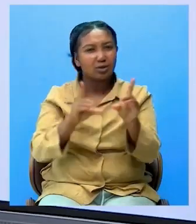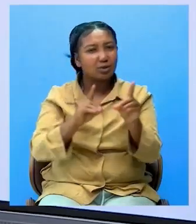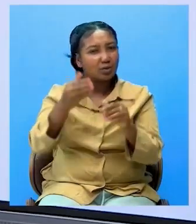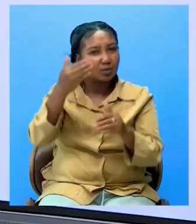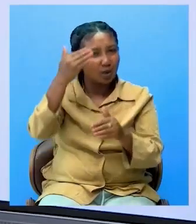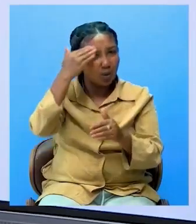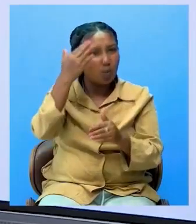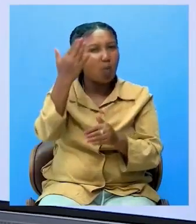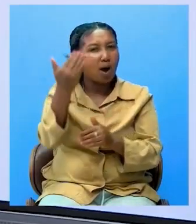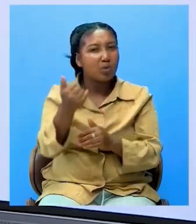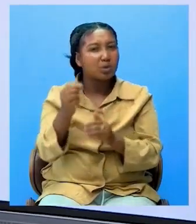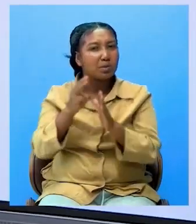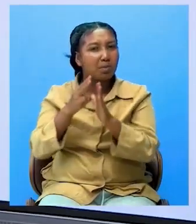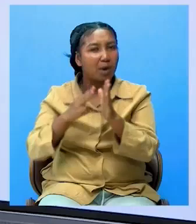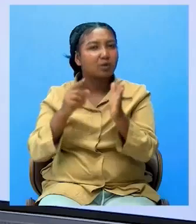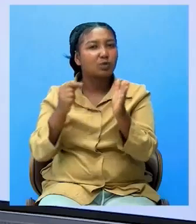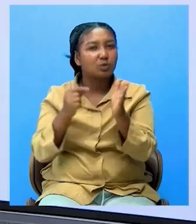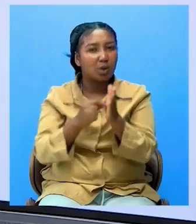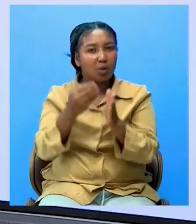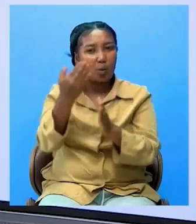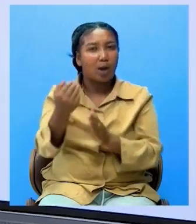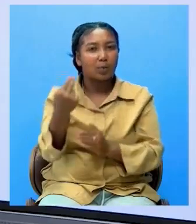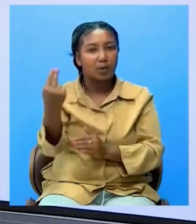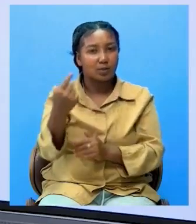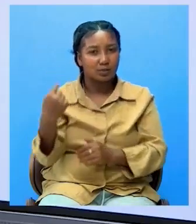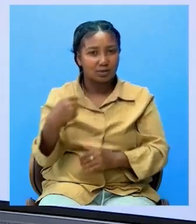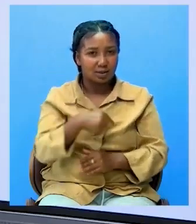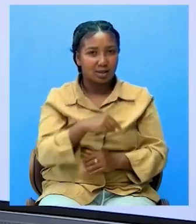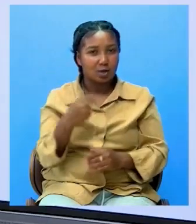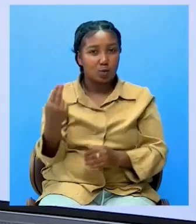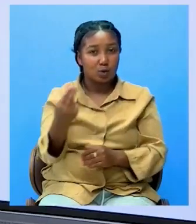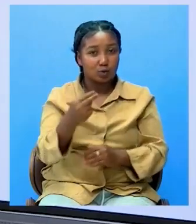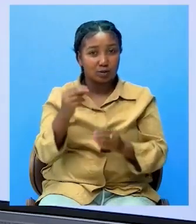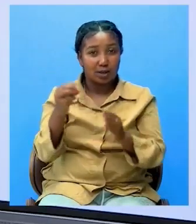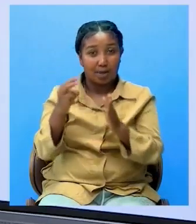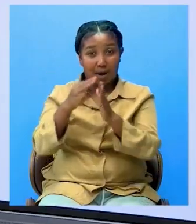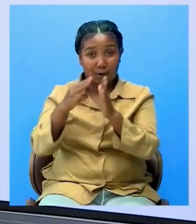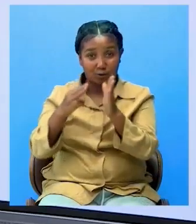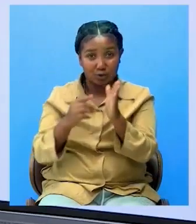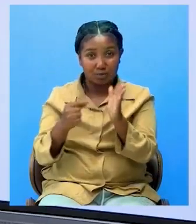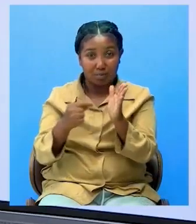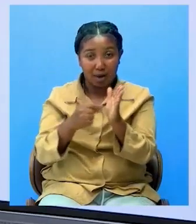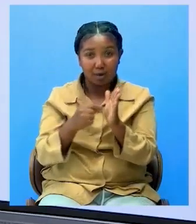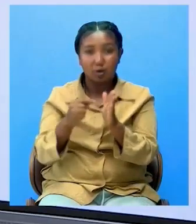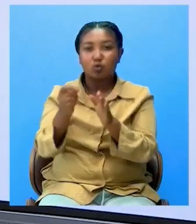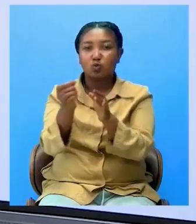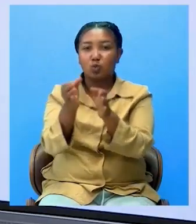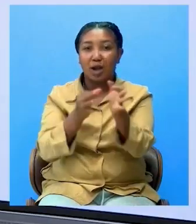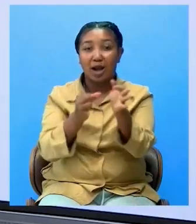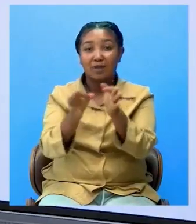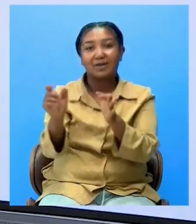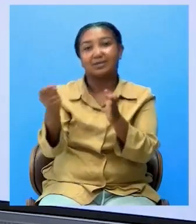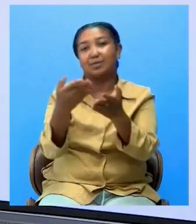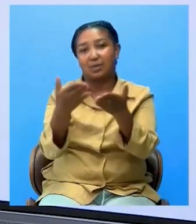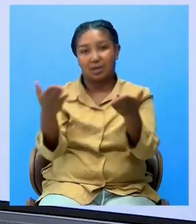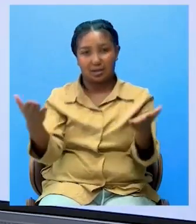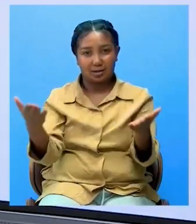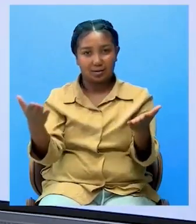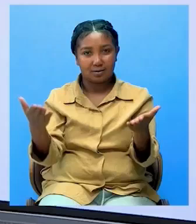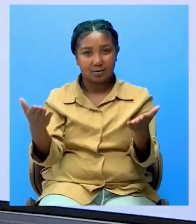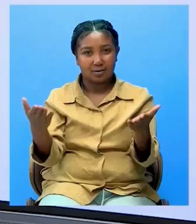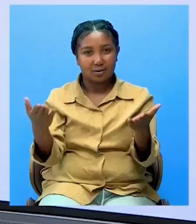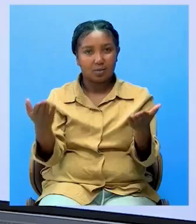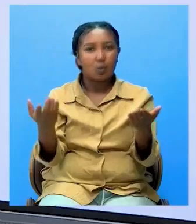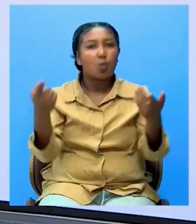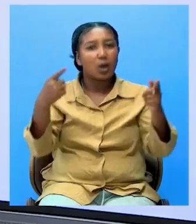why do we use punctuation markers? We use punctuation markers to clarify something, where